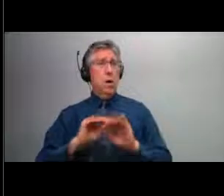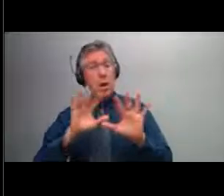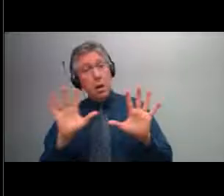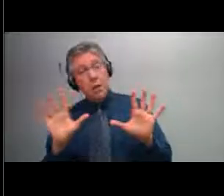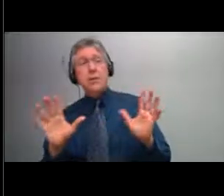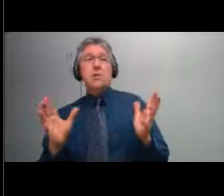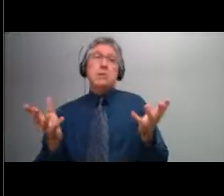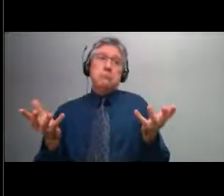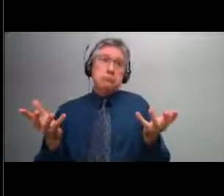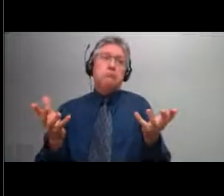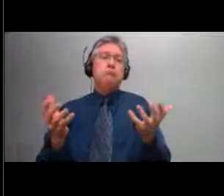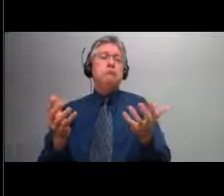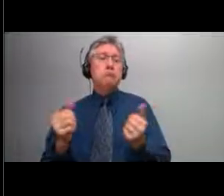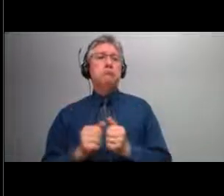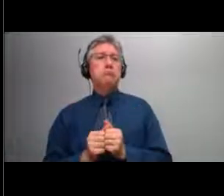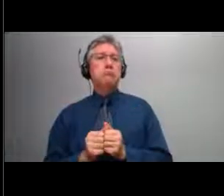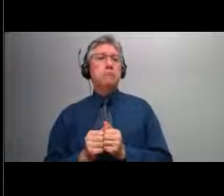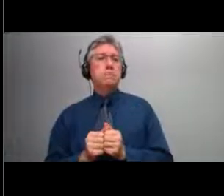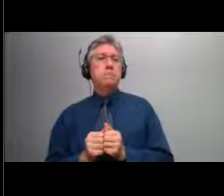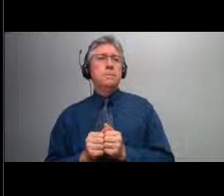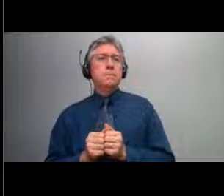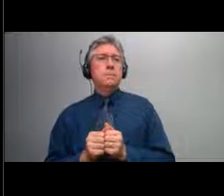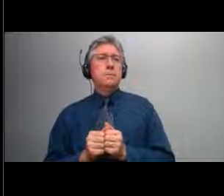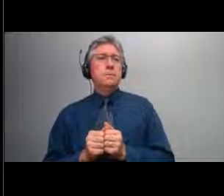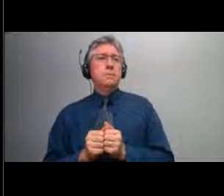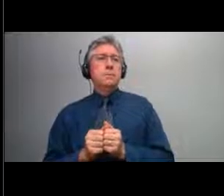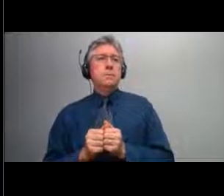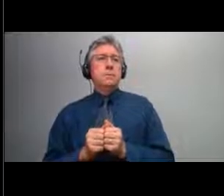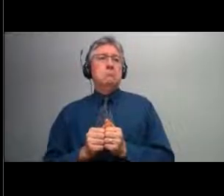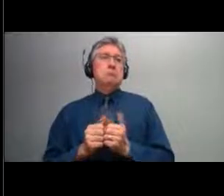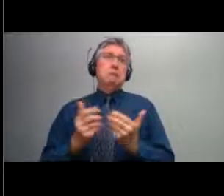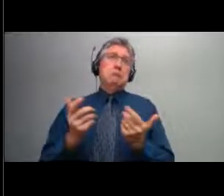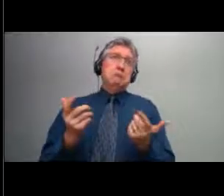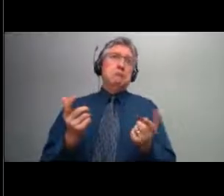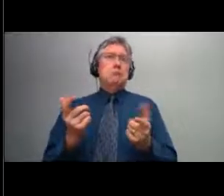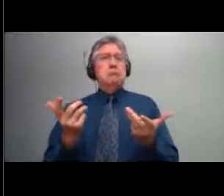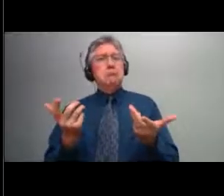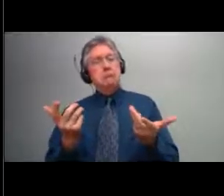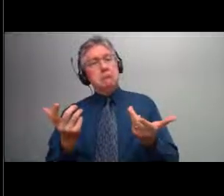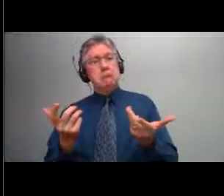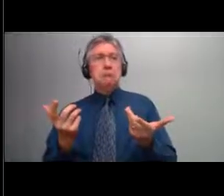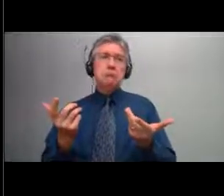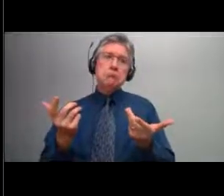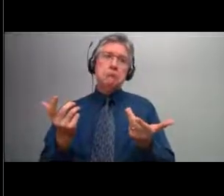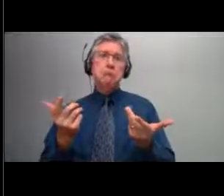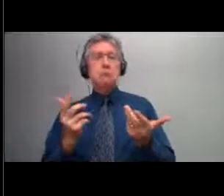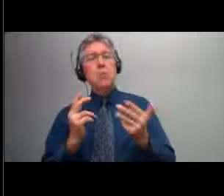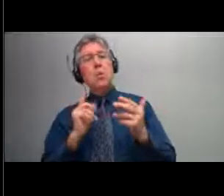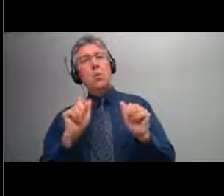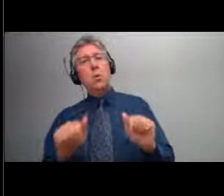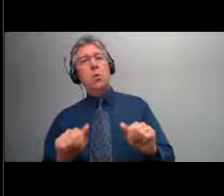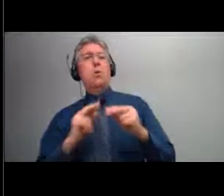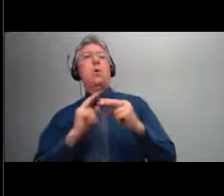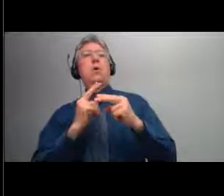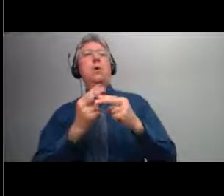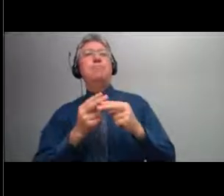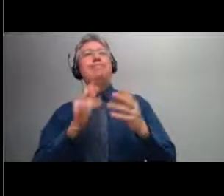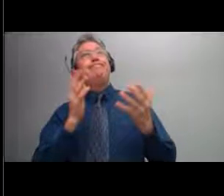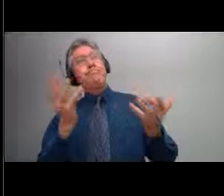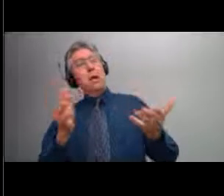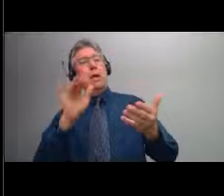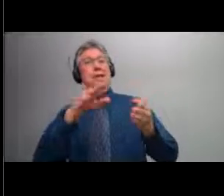know, it's a fairly it's a road